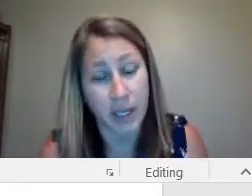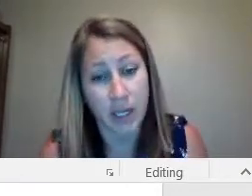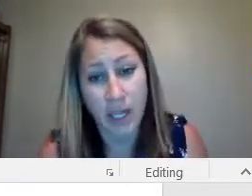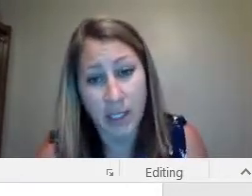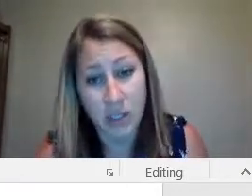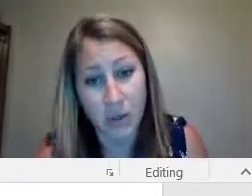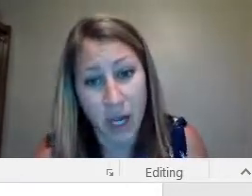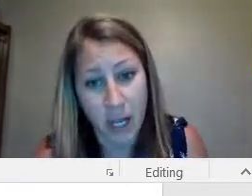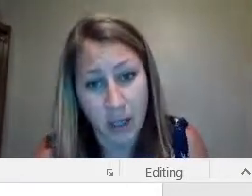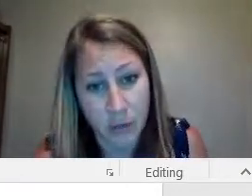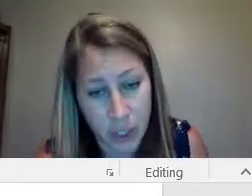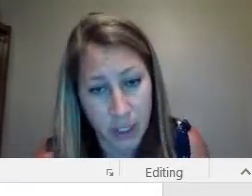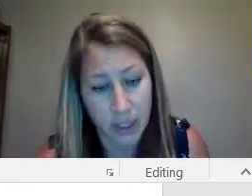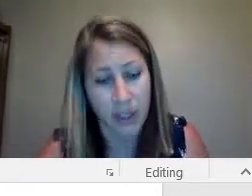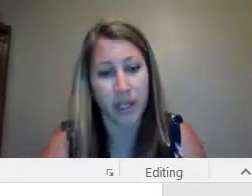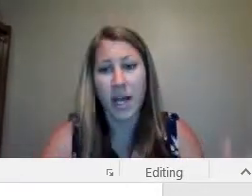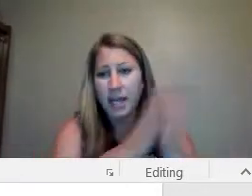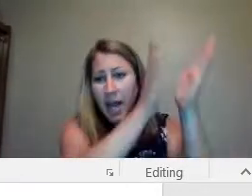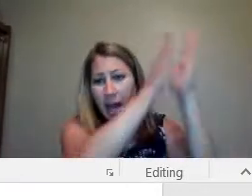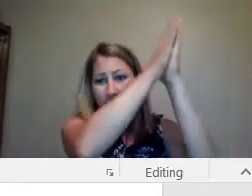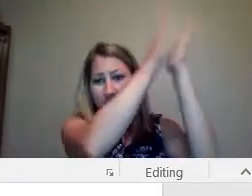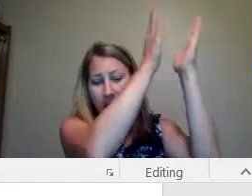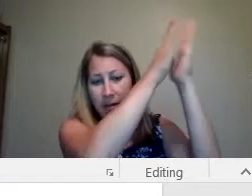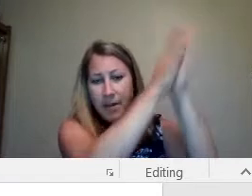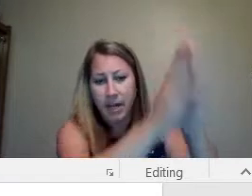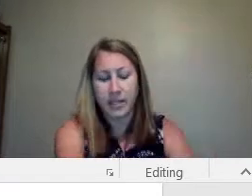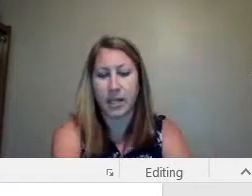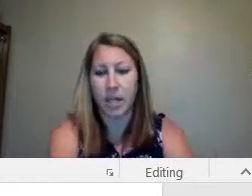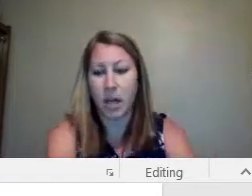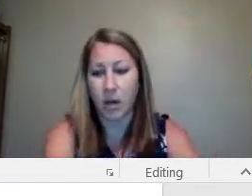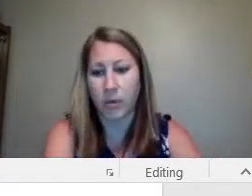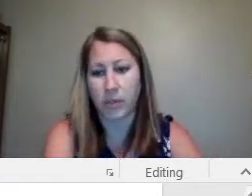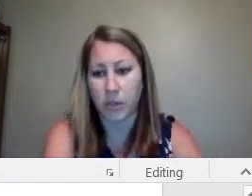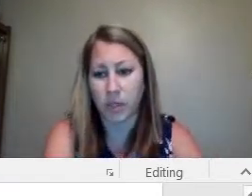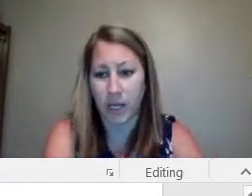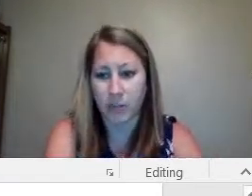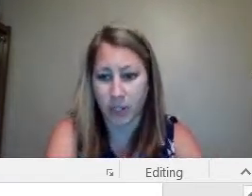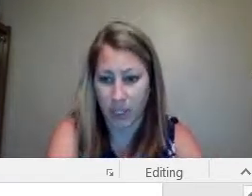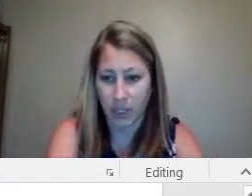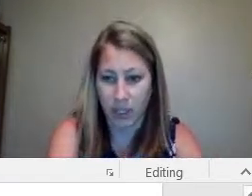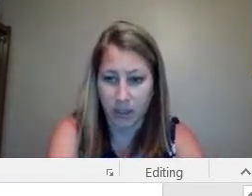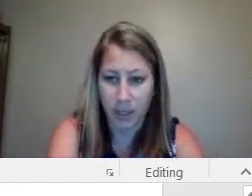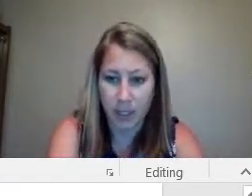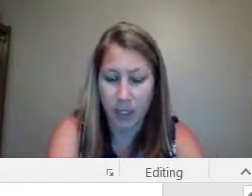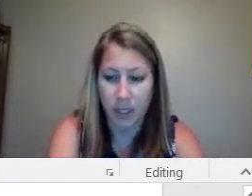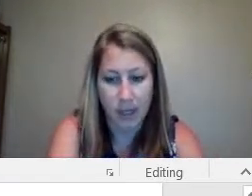day. Let's do the hello cheer. Yay, Evan, hello. We're so glad you're